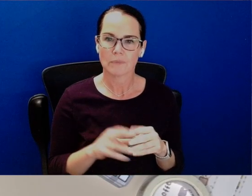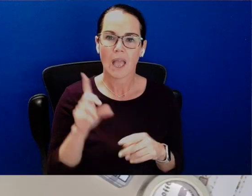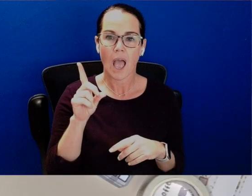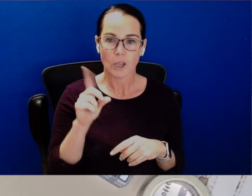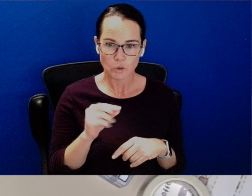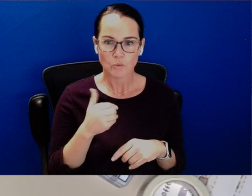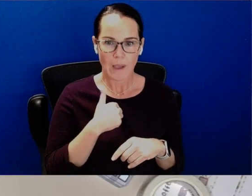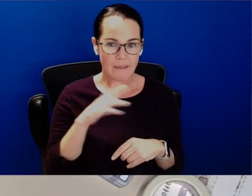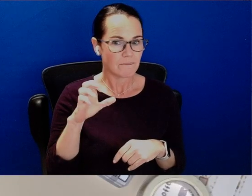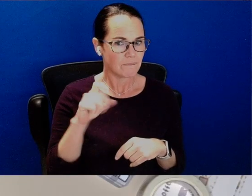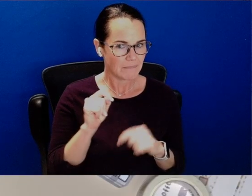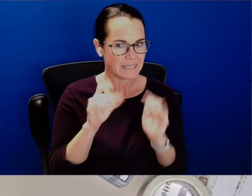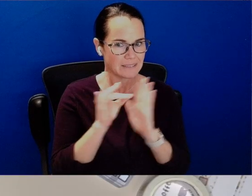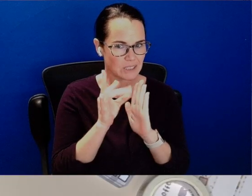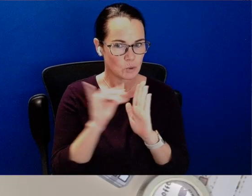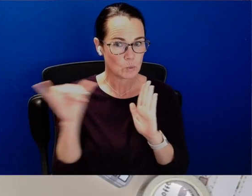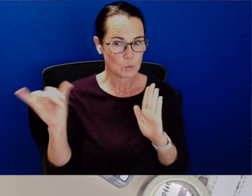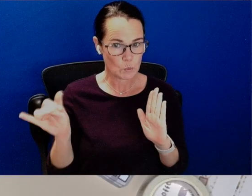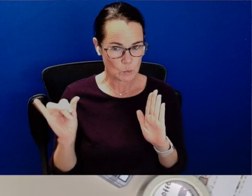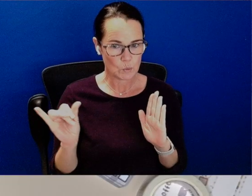I do have vet stickers also.